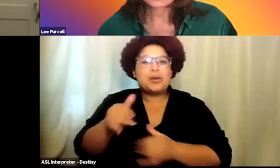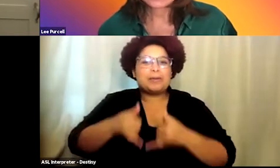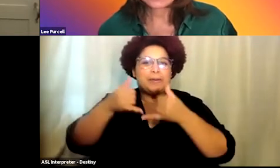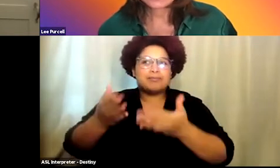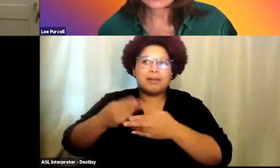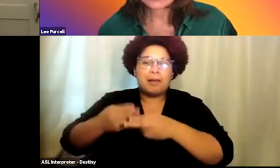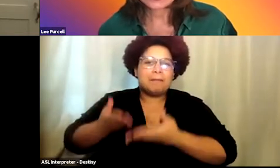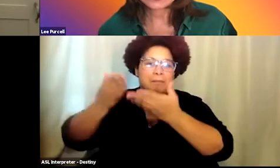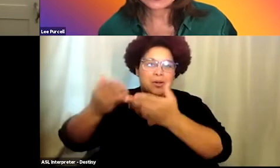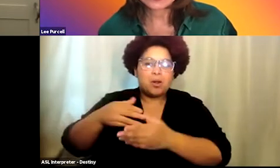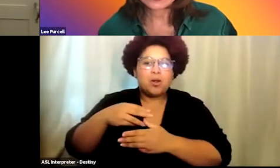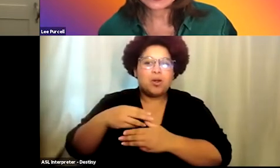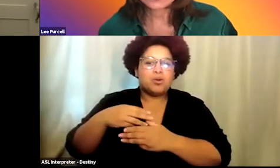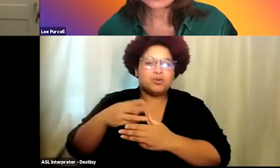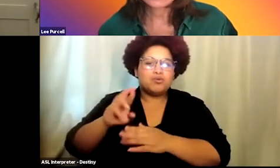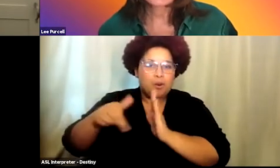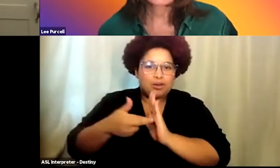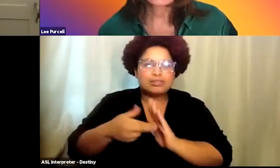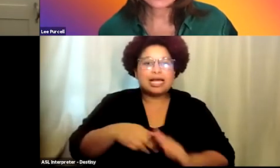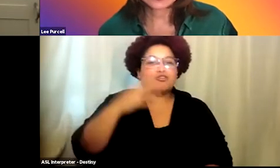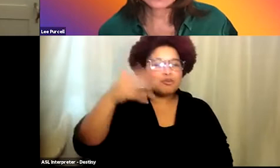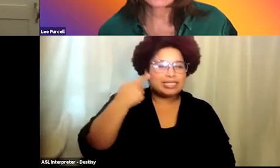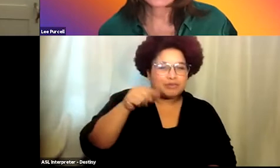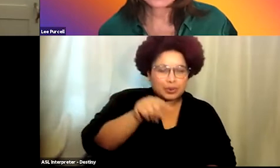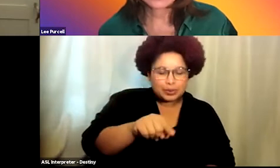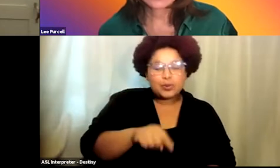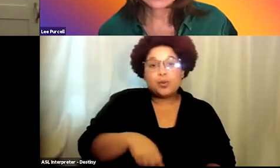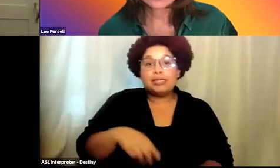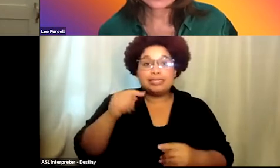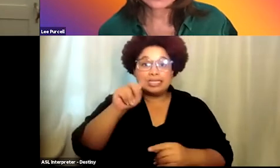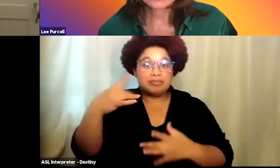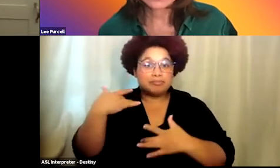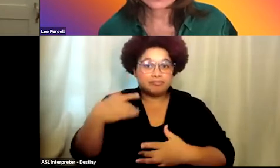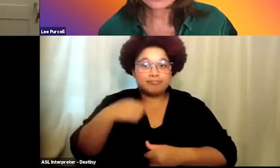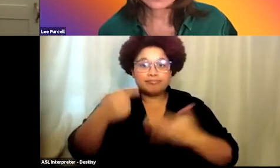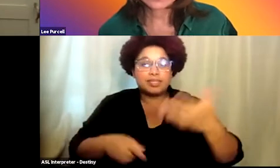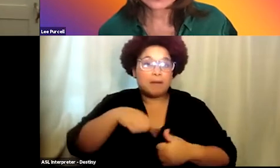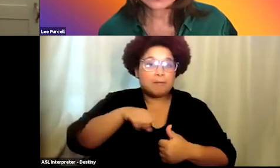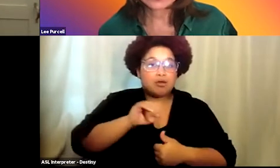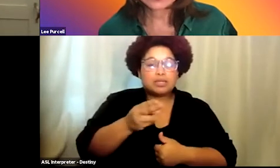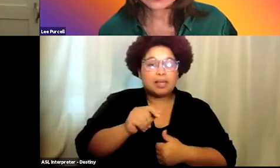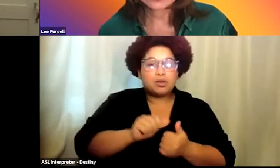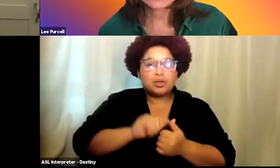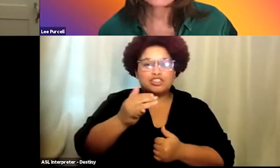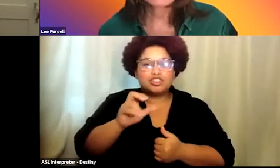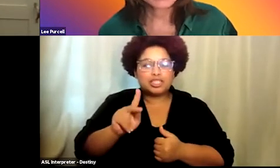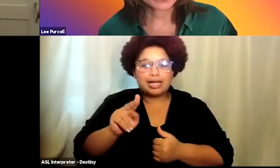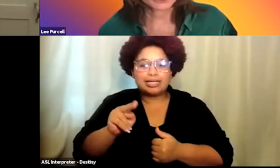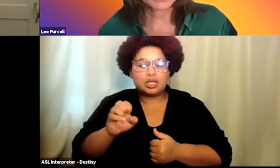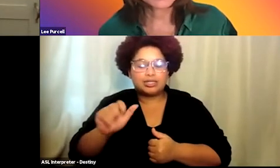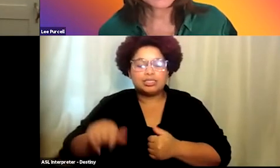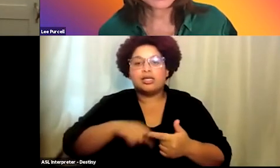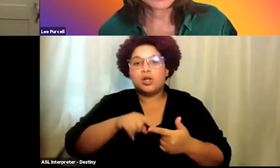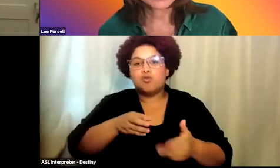Broadway, especially Crazy for You. His notable film and TV credits include About Schmidt with Jack Nicholson, A Road to